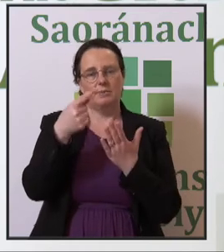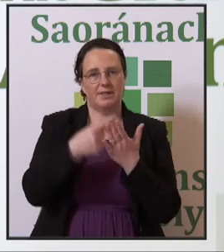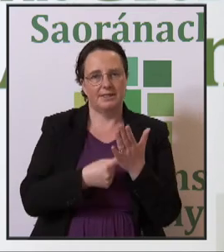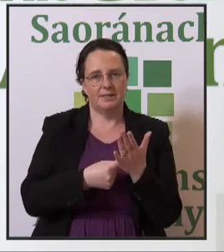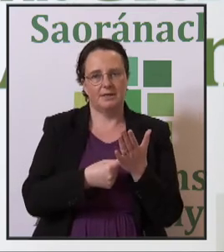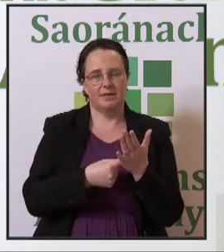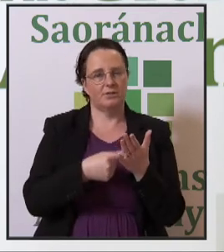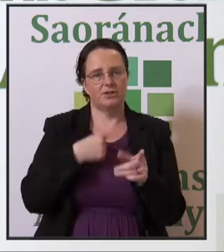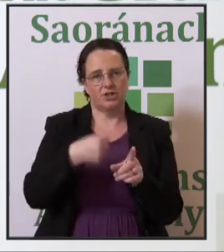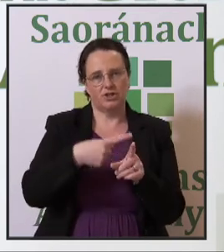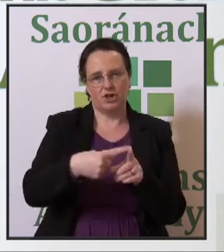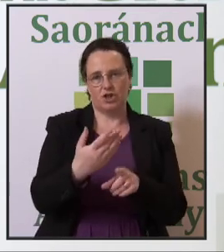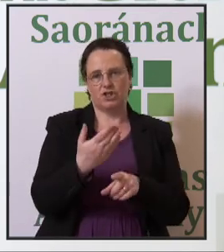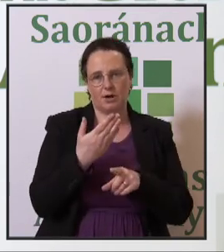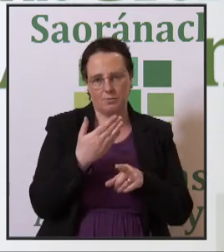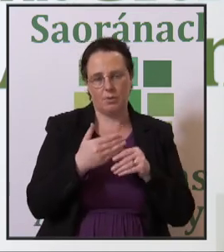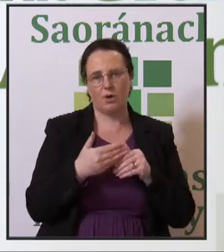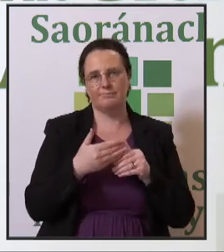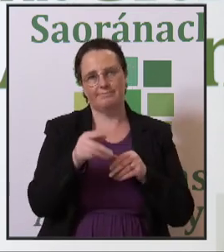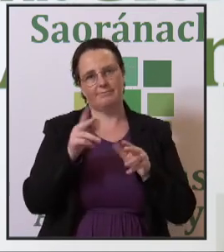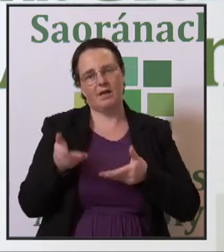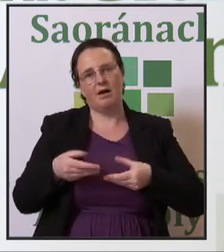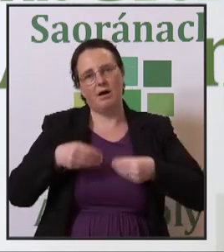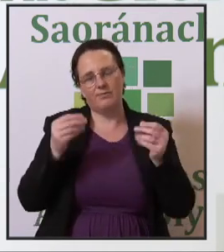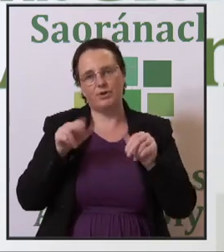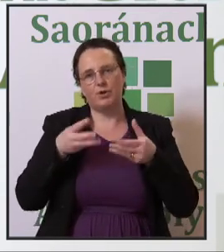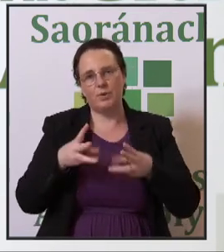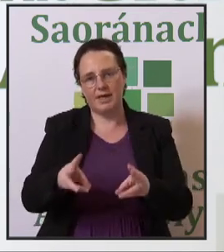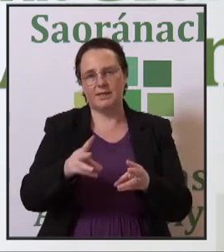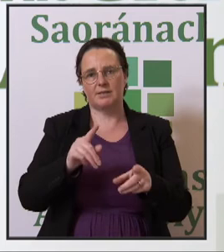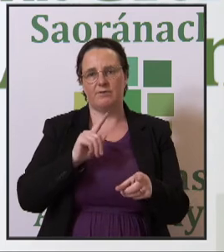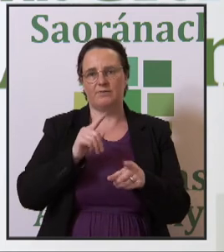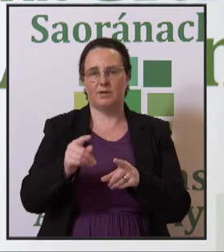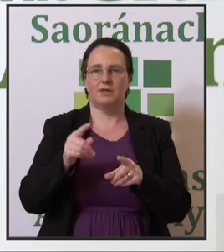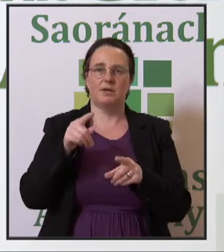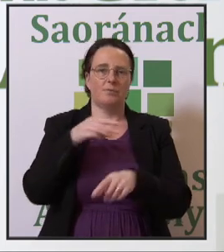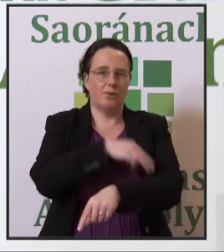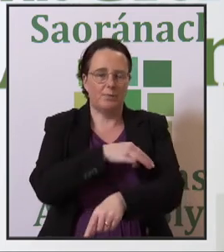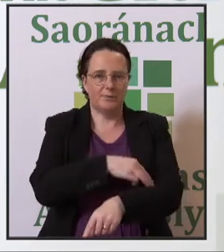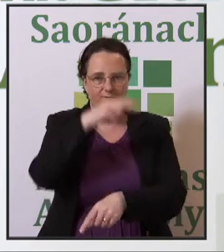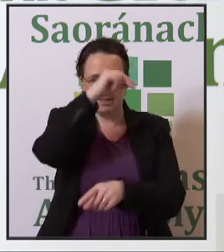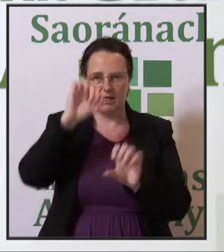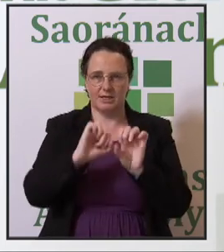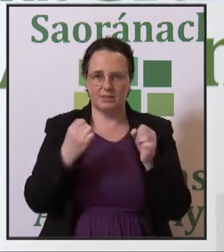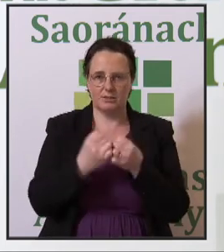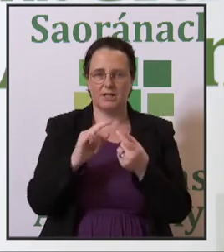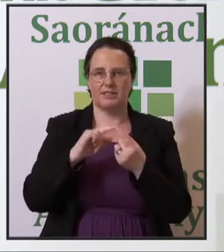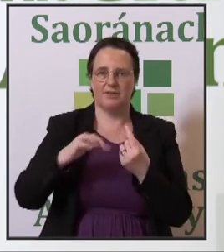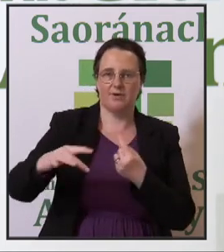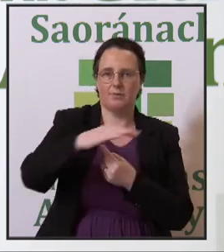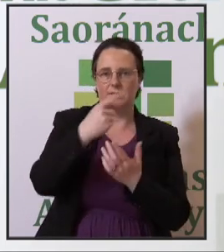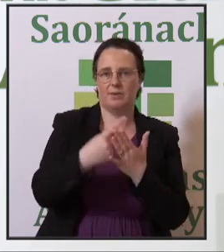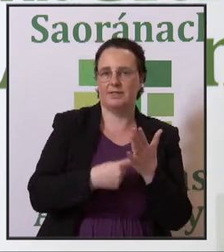beyond short-termism and offer new ways of tackling wicked problems such as social and environmental